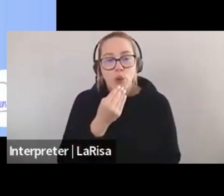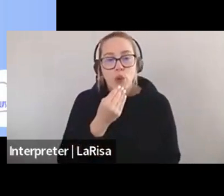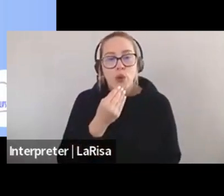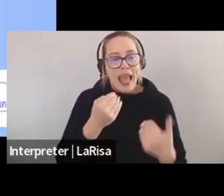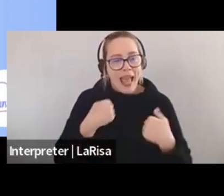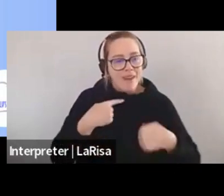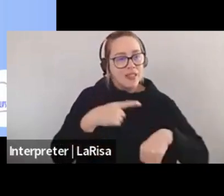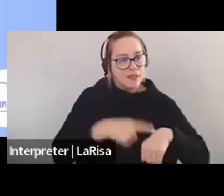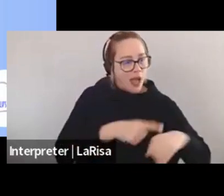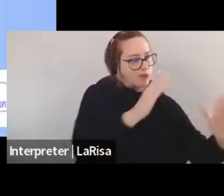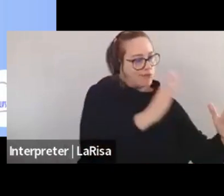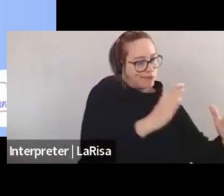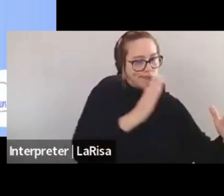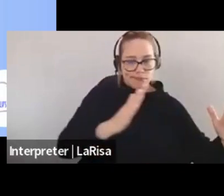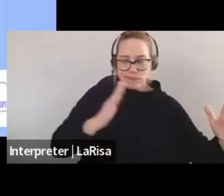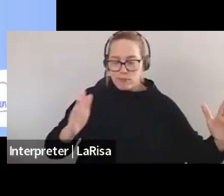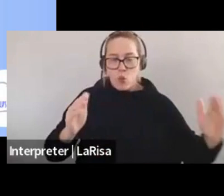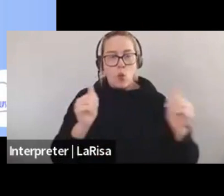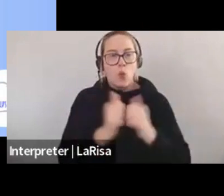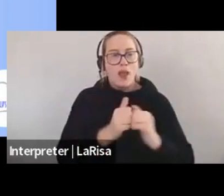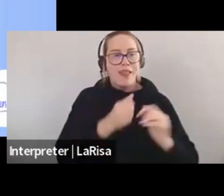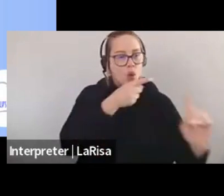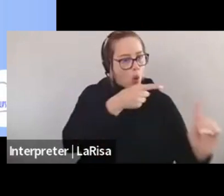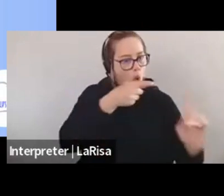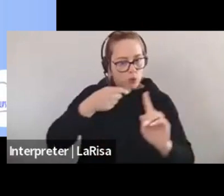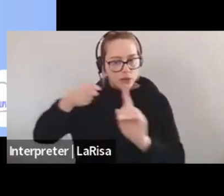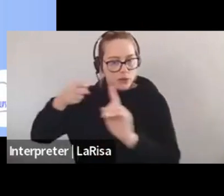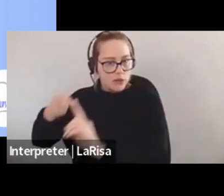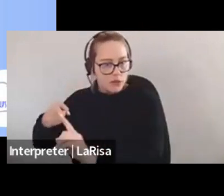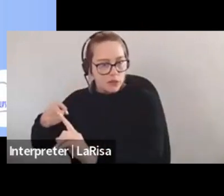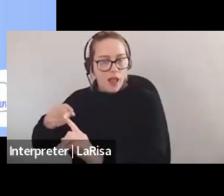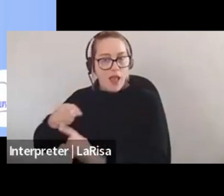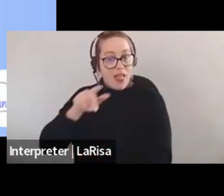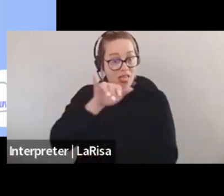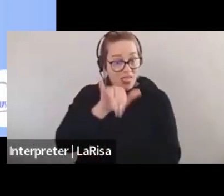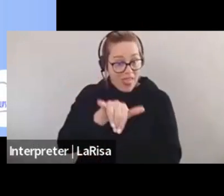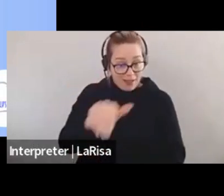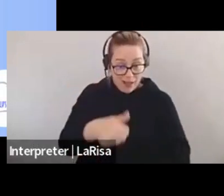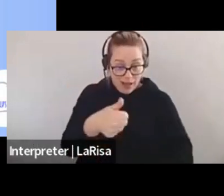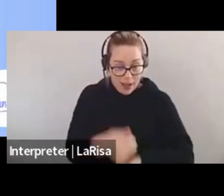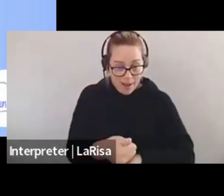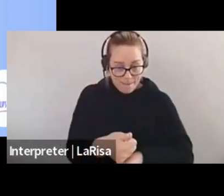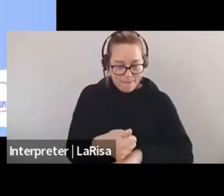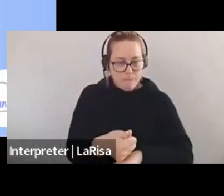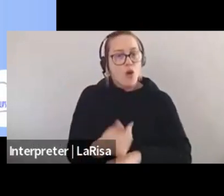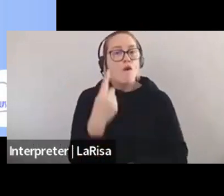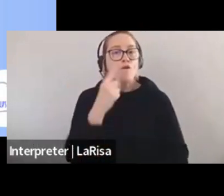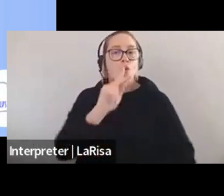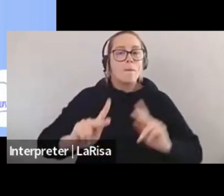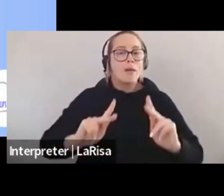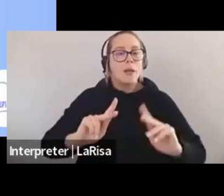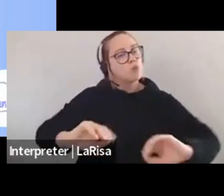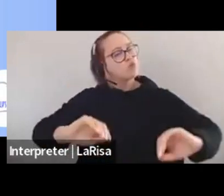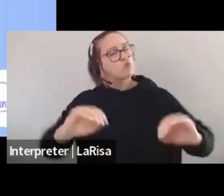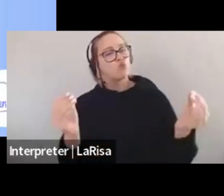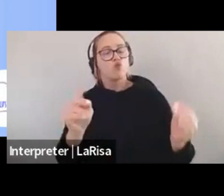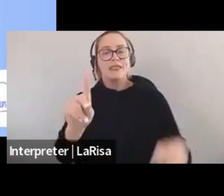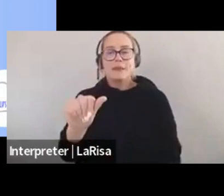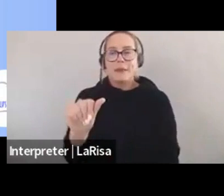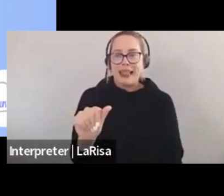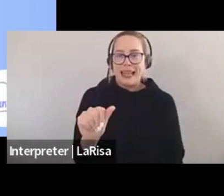and if kids are open to those new foods. And all of these milestones are based on the assumption